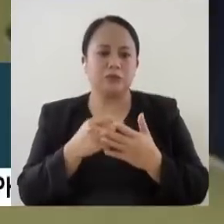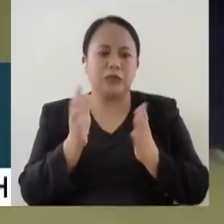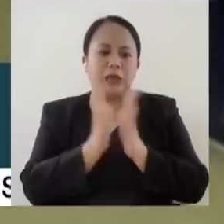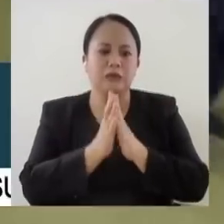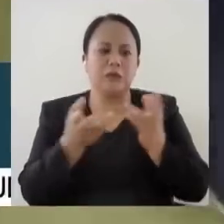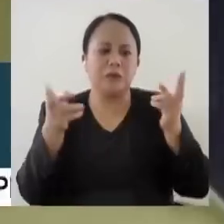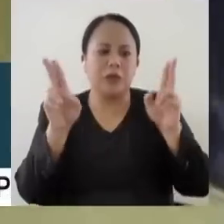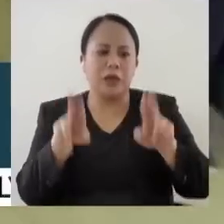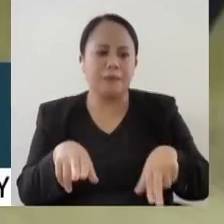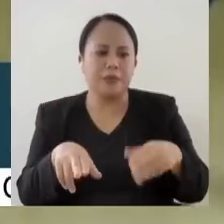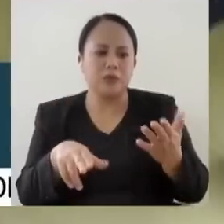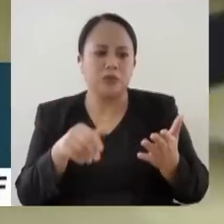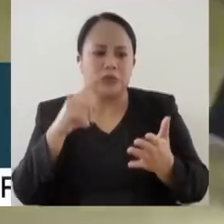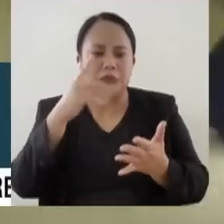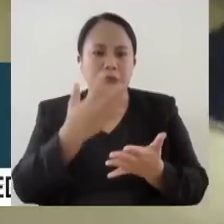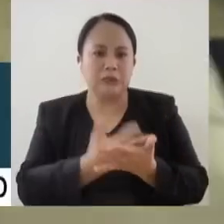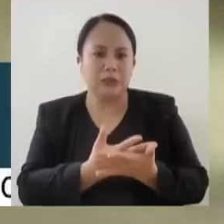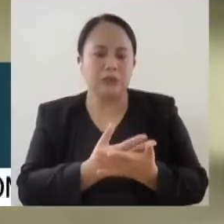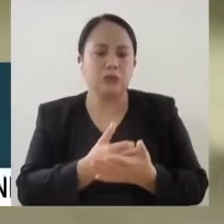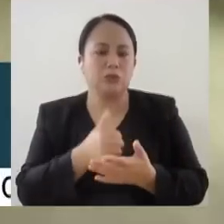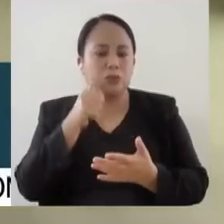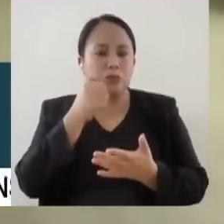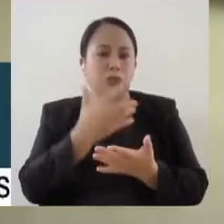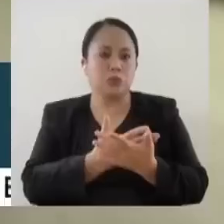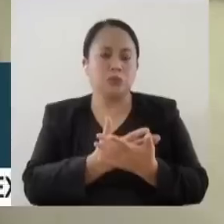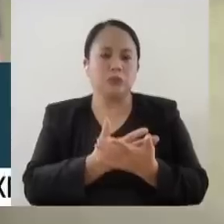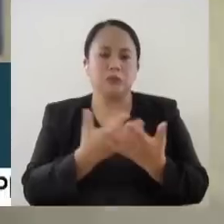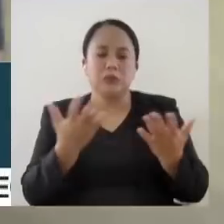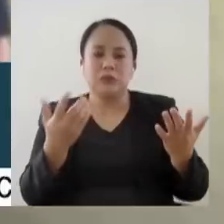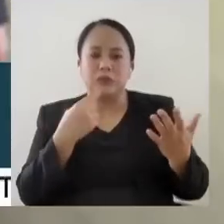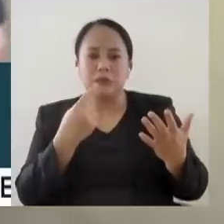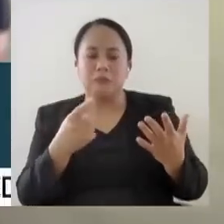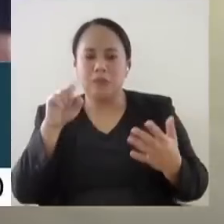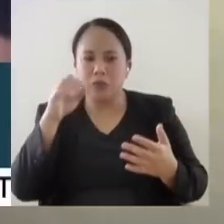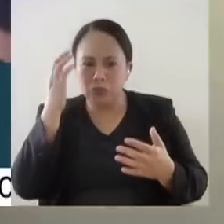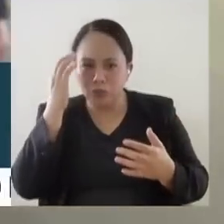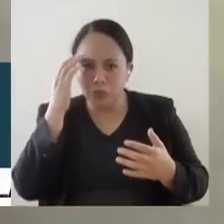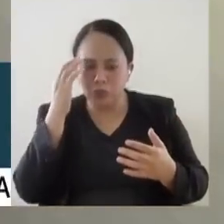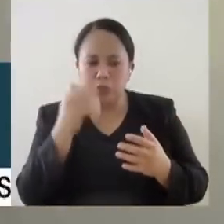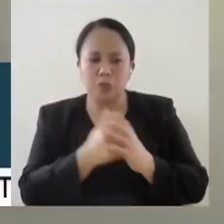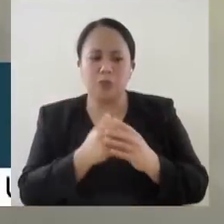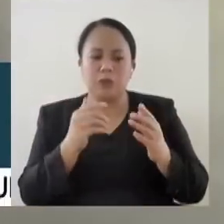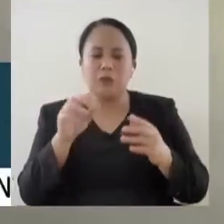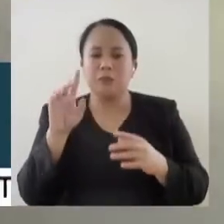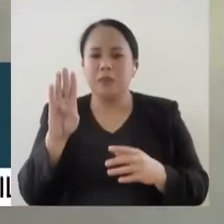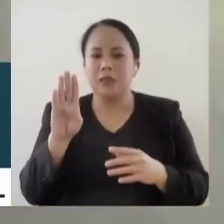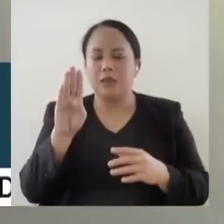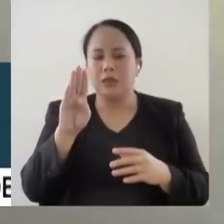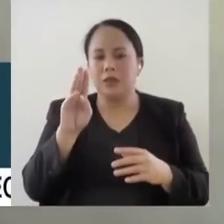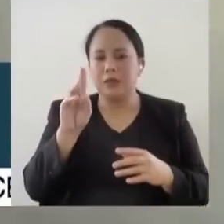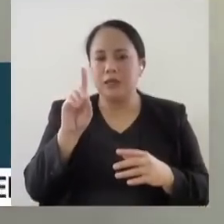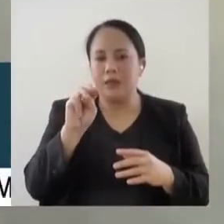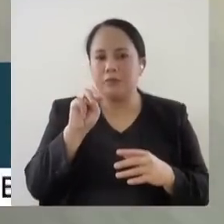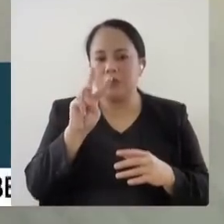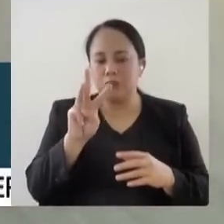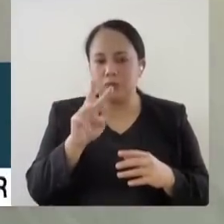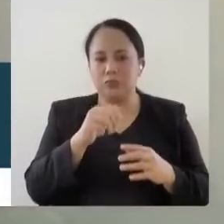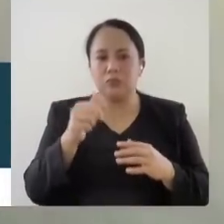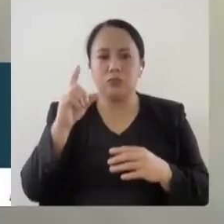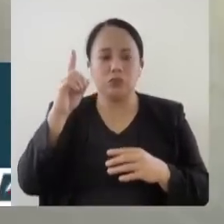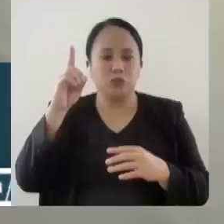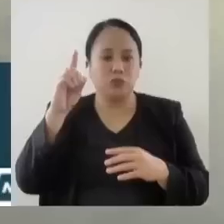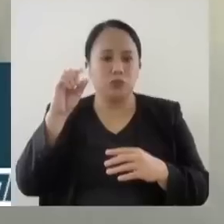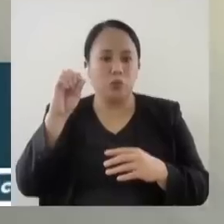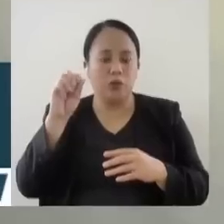son. Through her daughter, Baltasar's location was determined by a dedicated DMW team led by Doha Head Don Albert